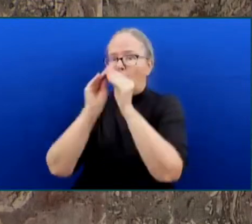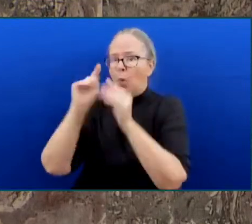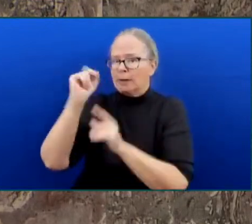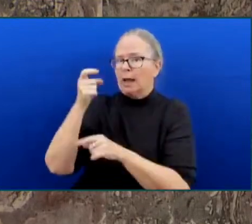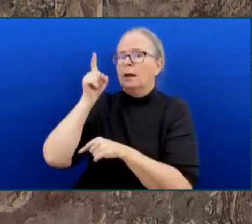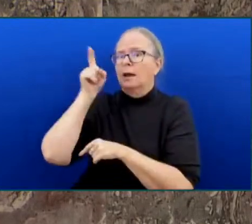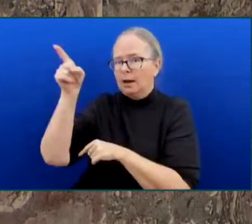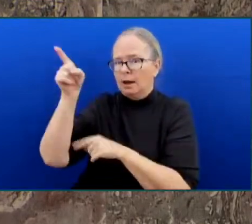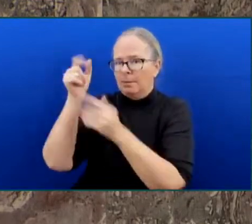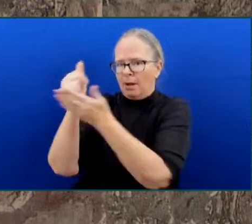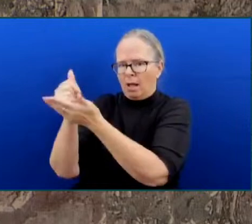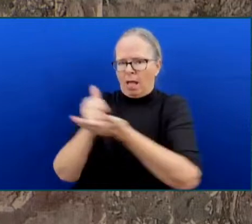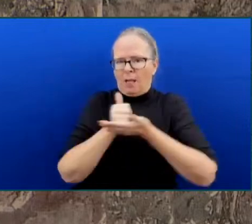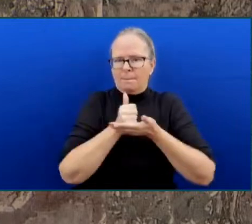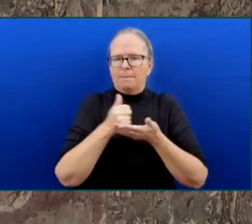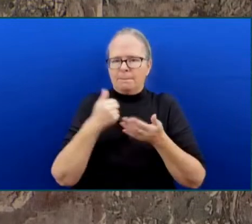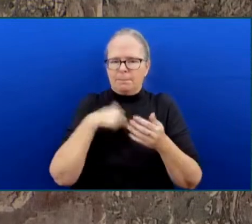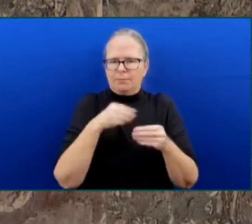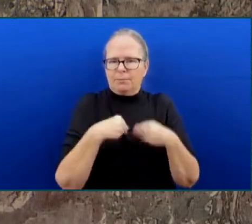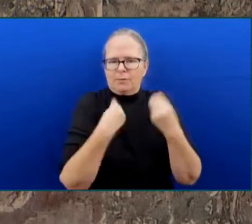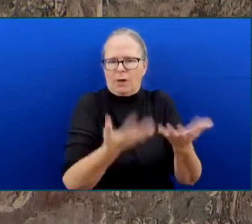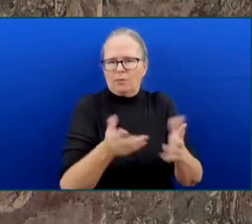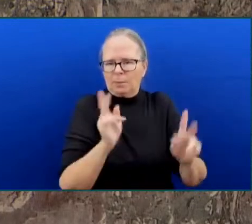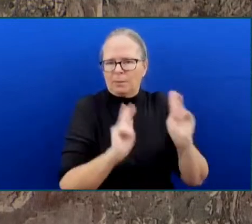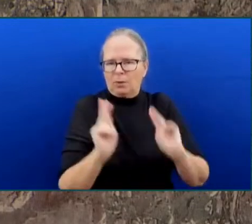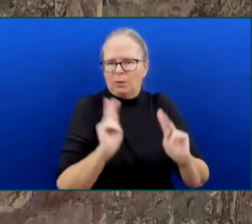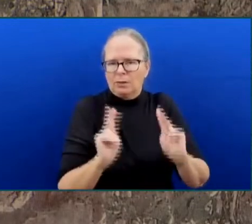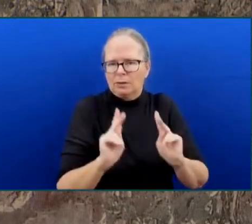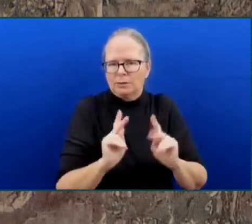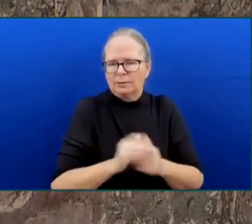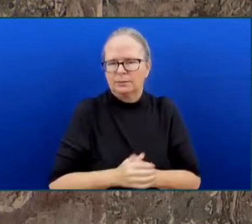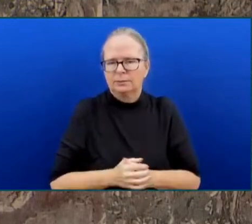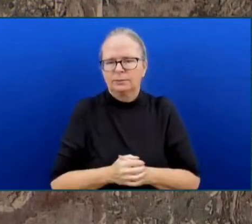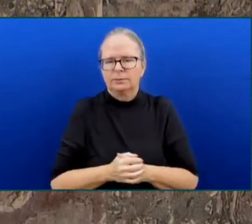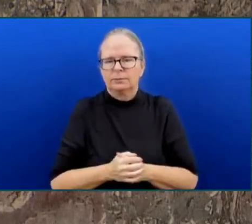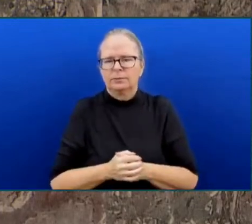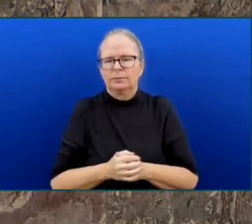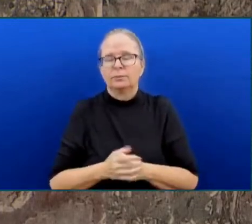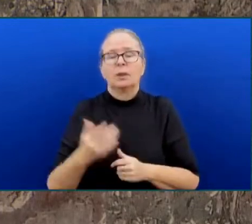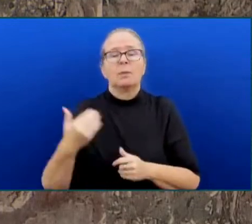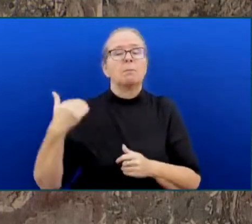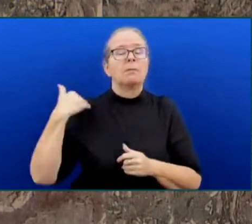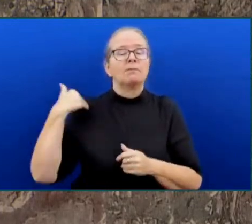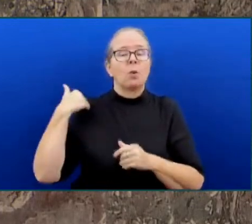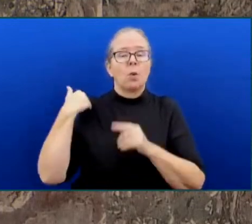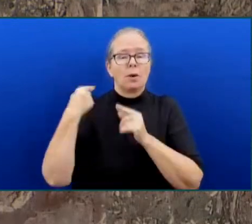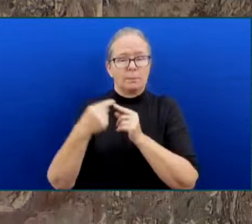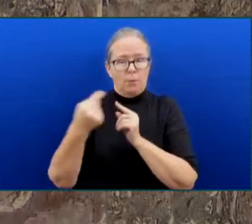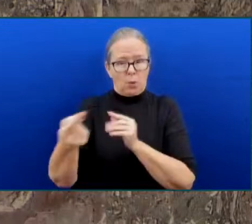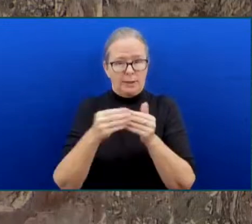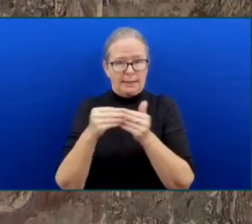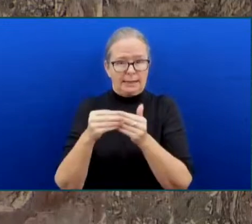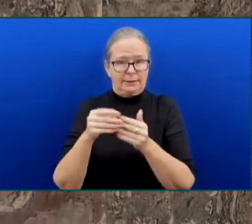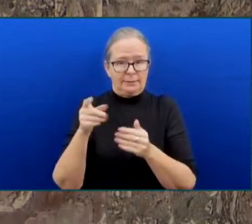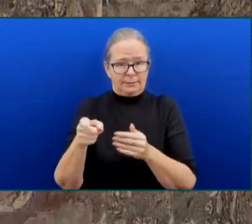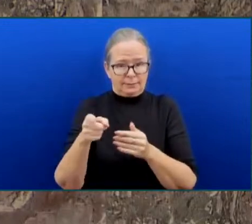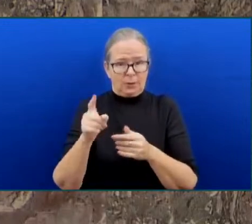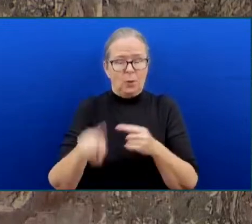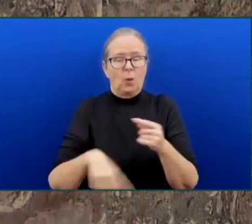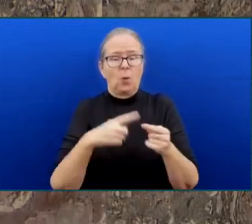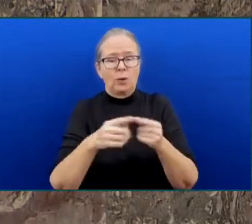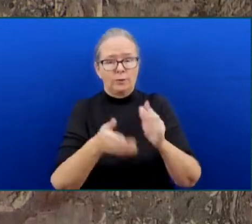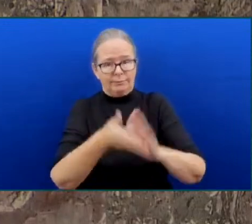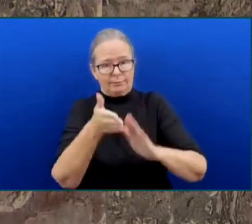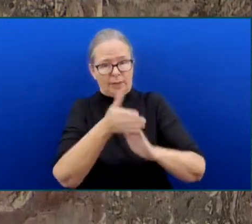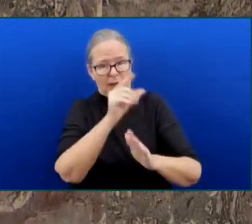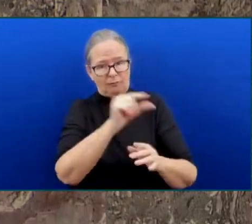When he was on this side of the House, Mr. Speaker, the Leader of the Opposition hiked ICBC rates by 11%, but under our government, drivers